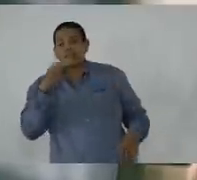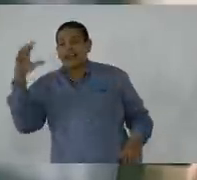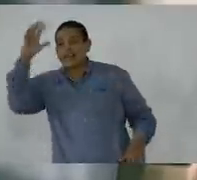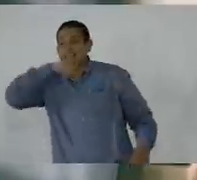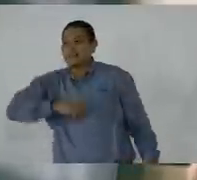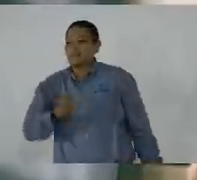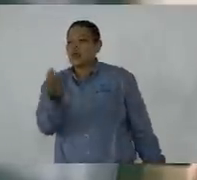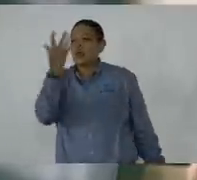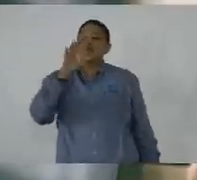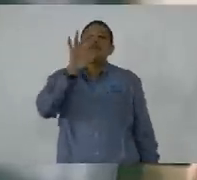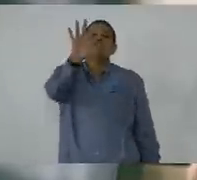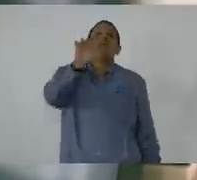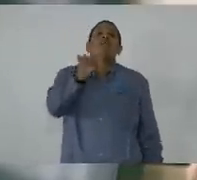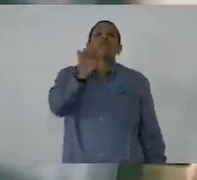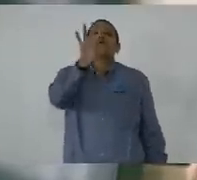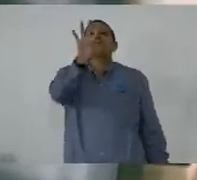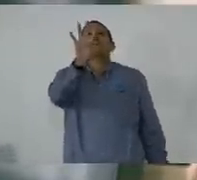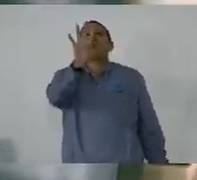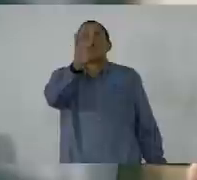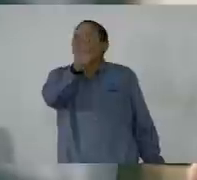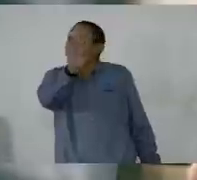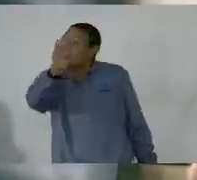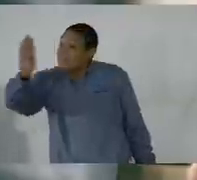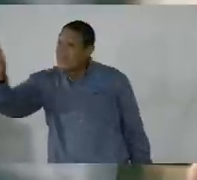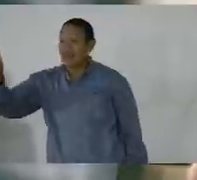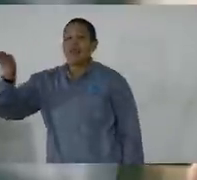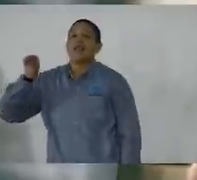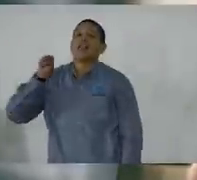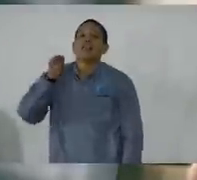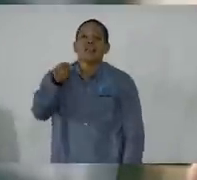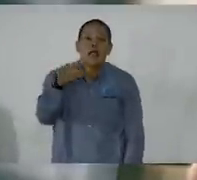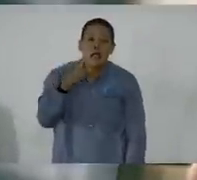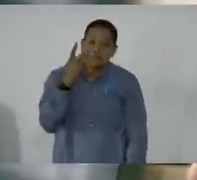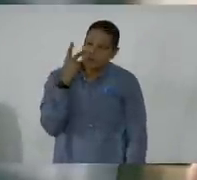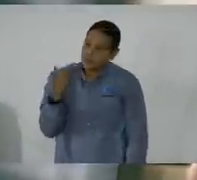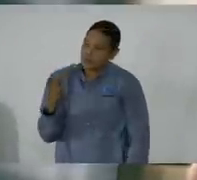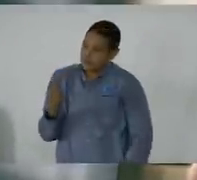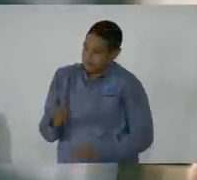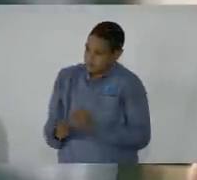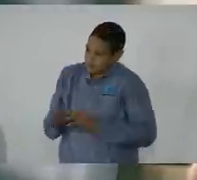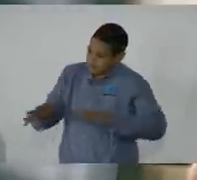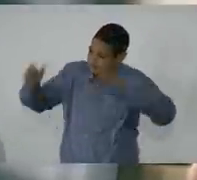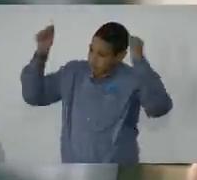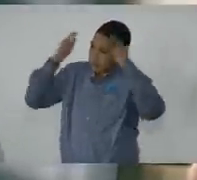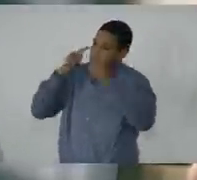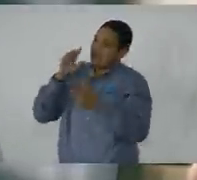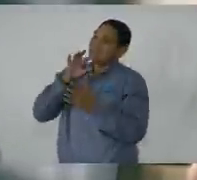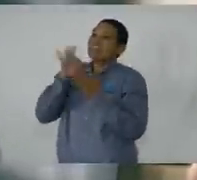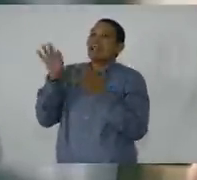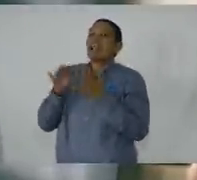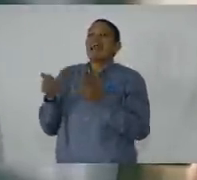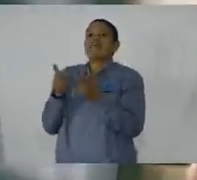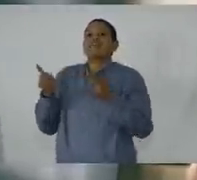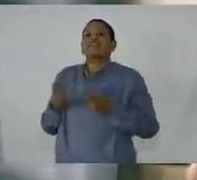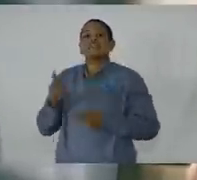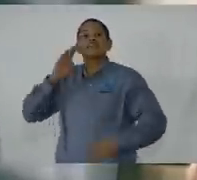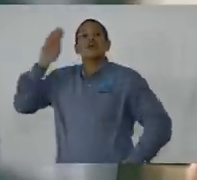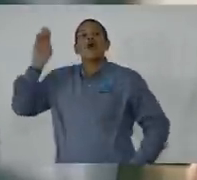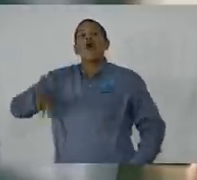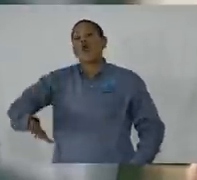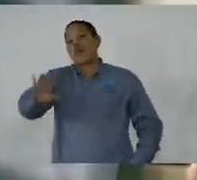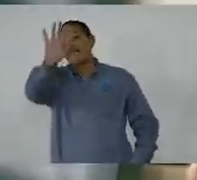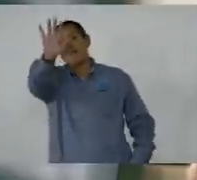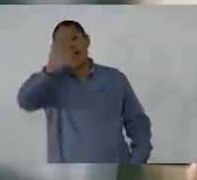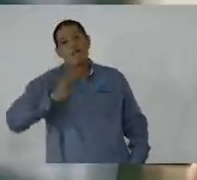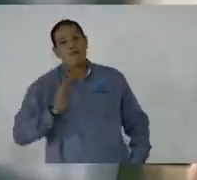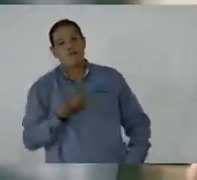estimated $5.4 billion to see the rehabilitation of selected facilities across all five